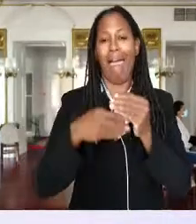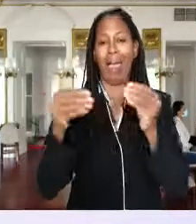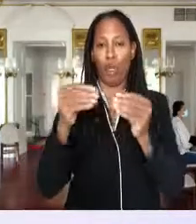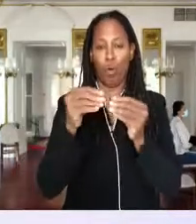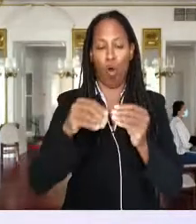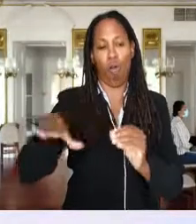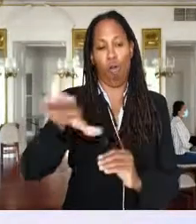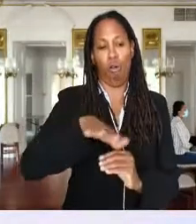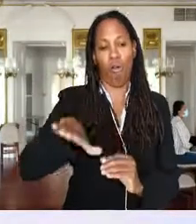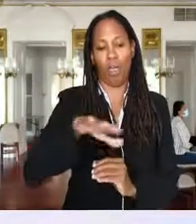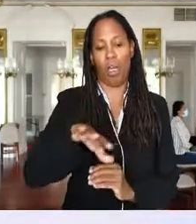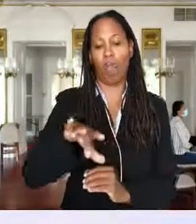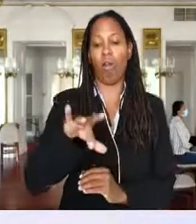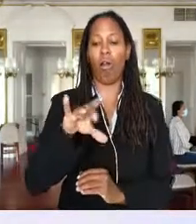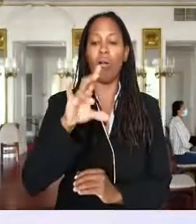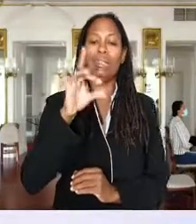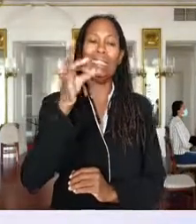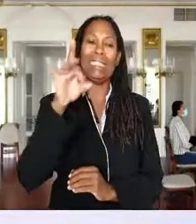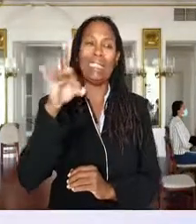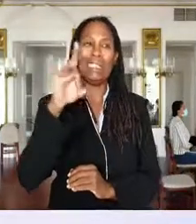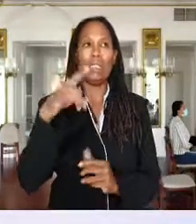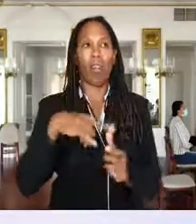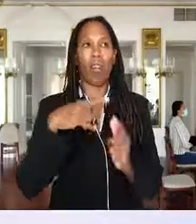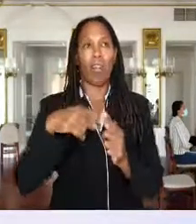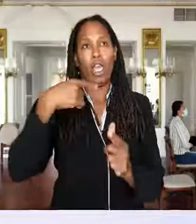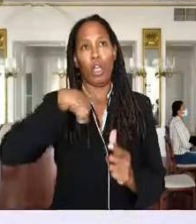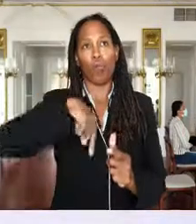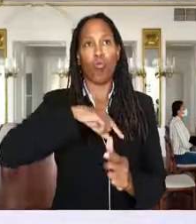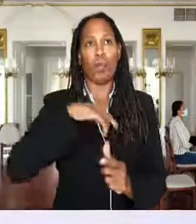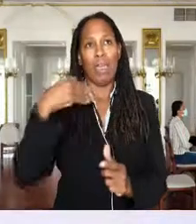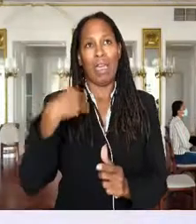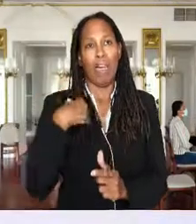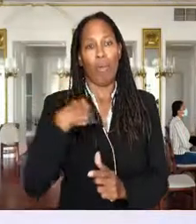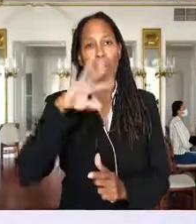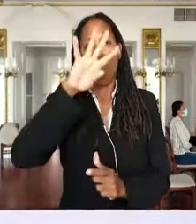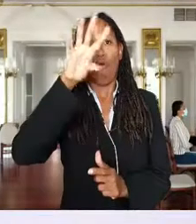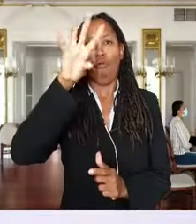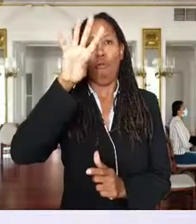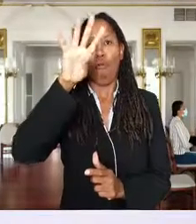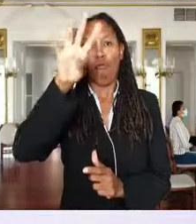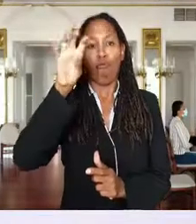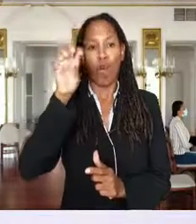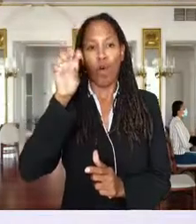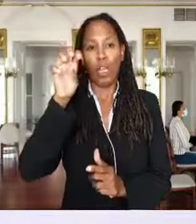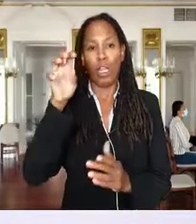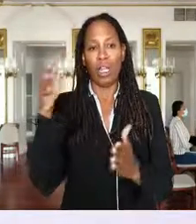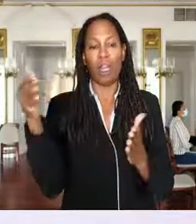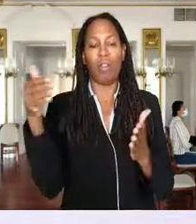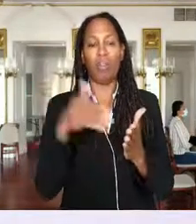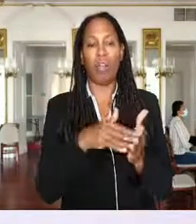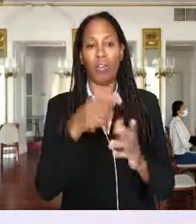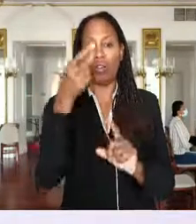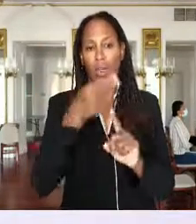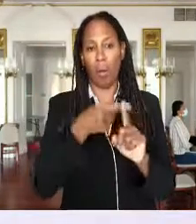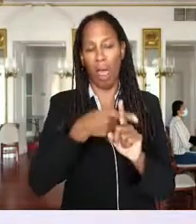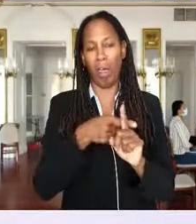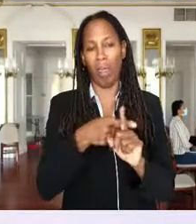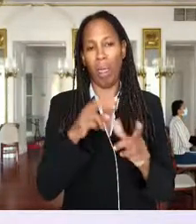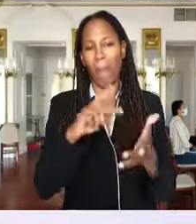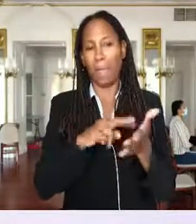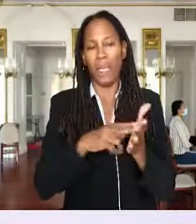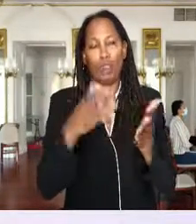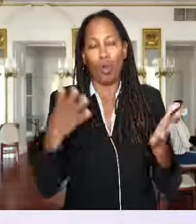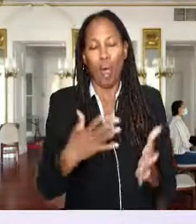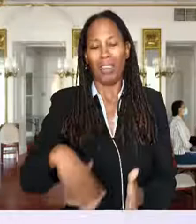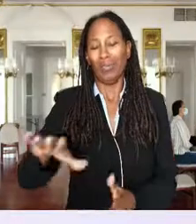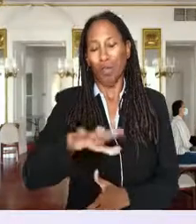like 40,000 months at 800 a month. So it's a landlord program, really, even though it assists the tenant.